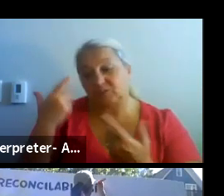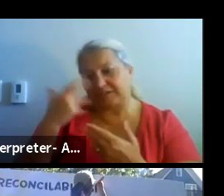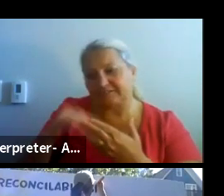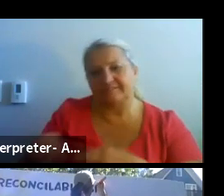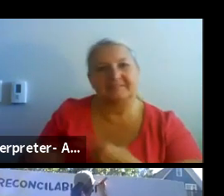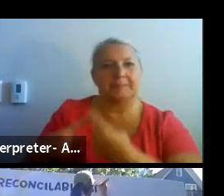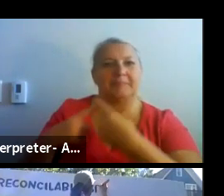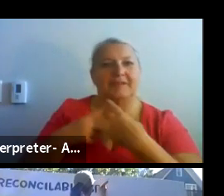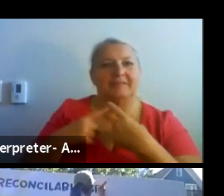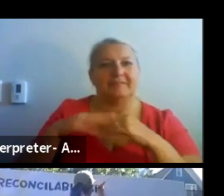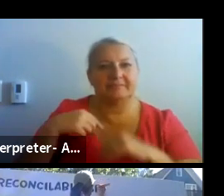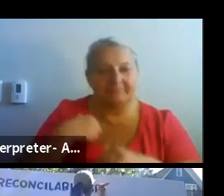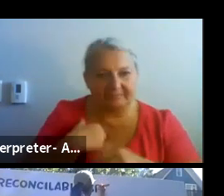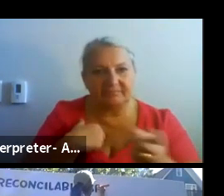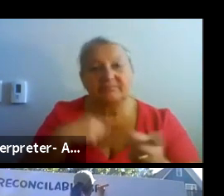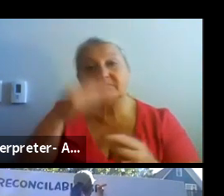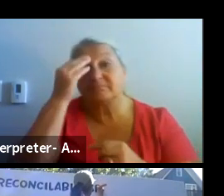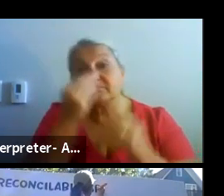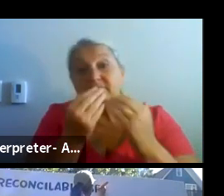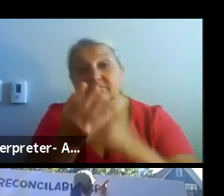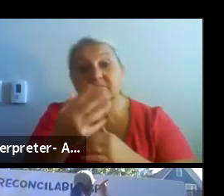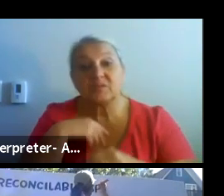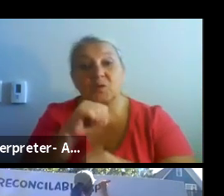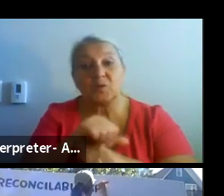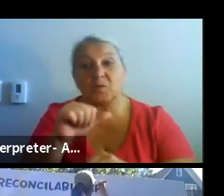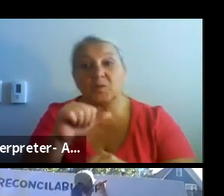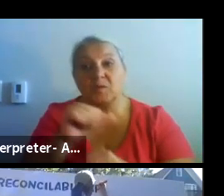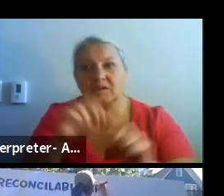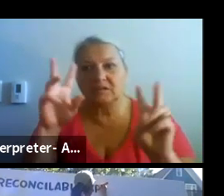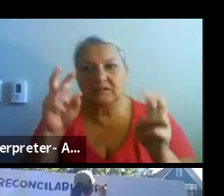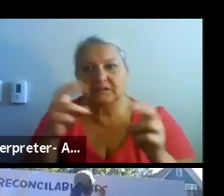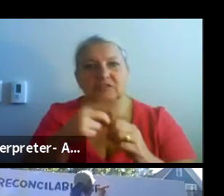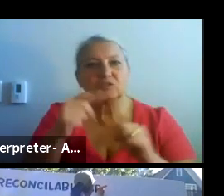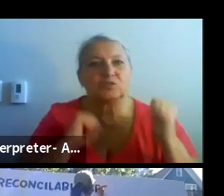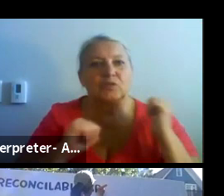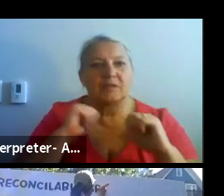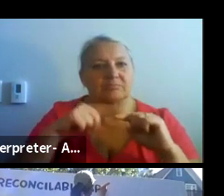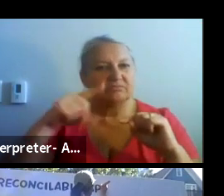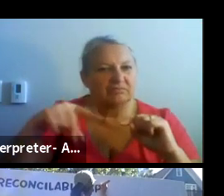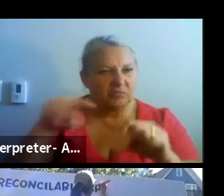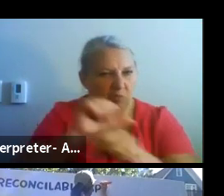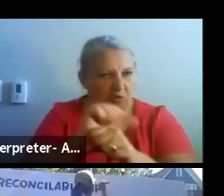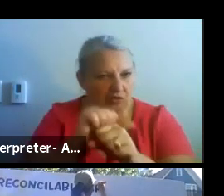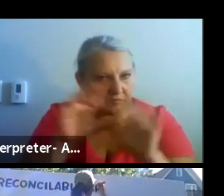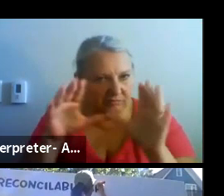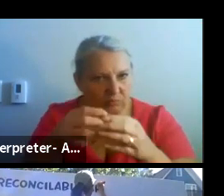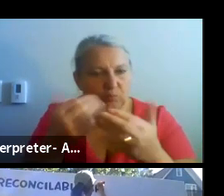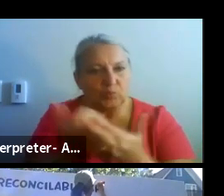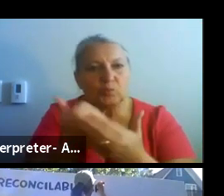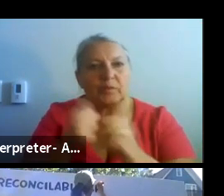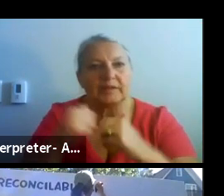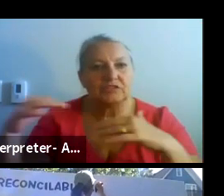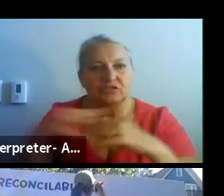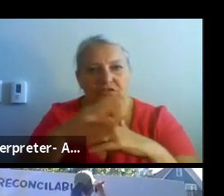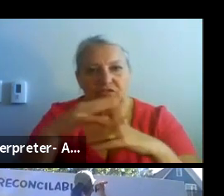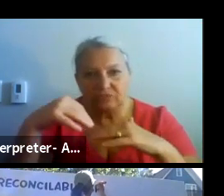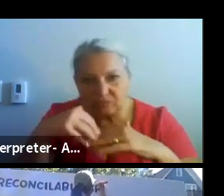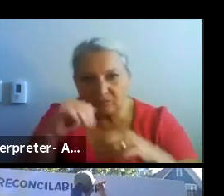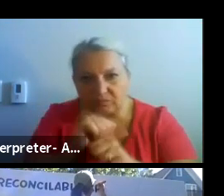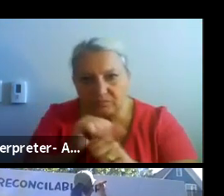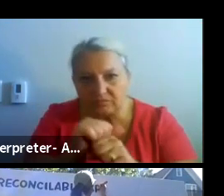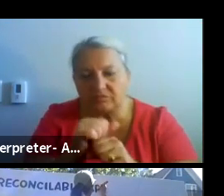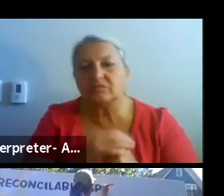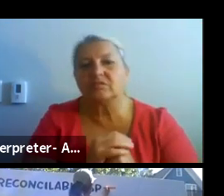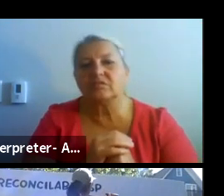work primarily as a dramaturg on new and indigenous work, and I'm very interested in